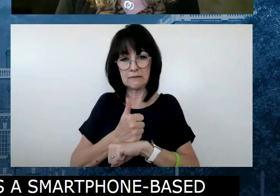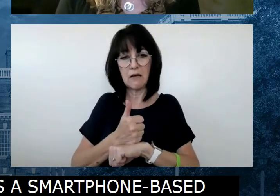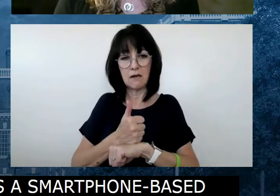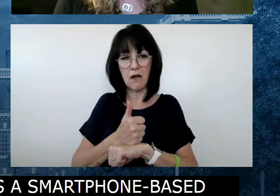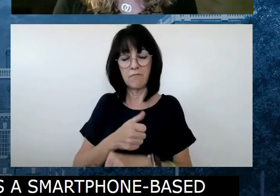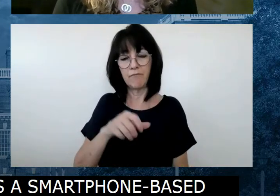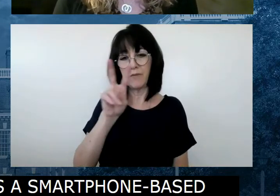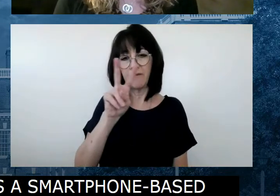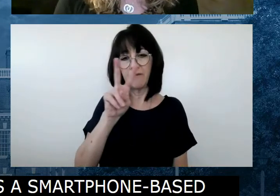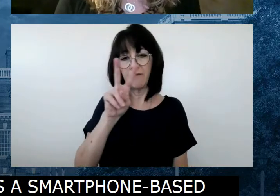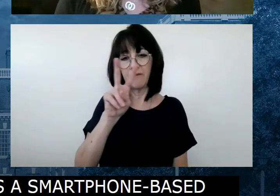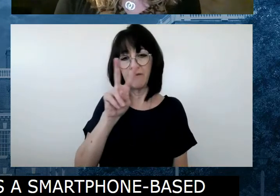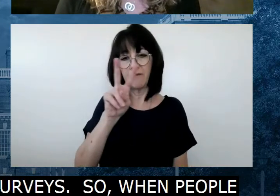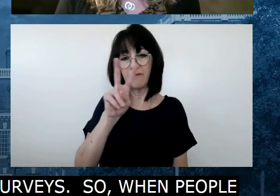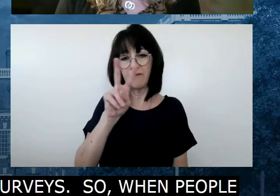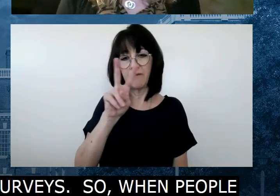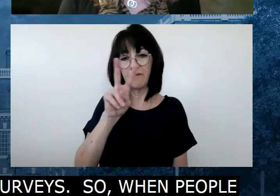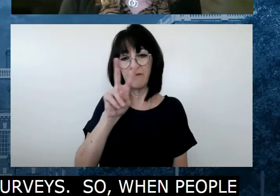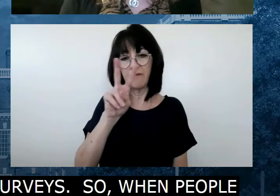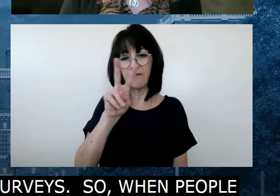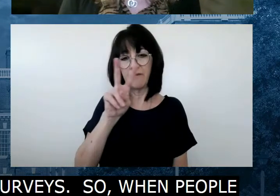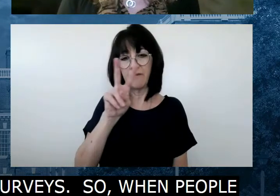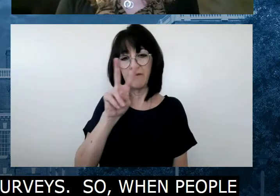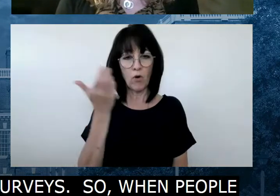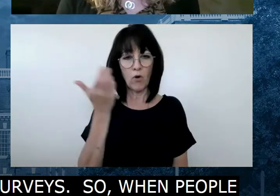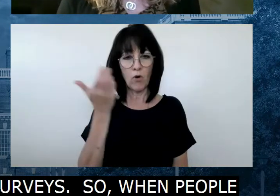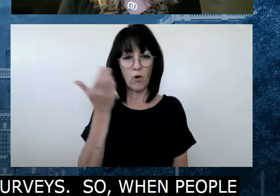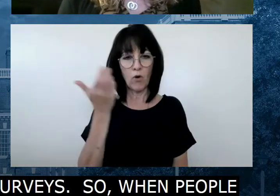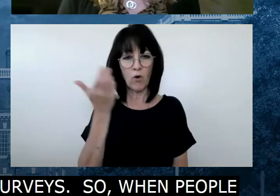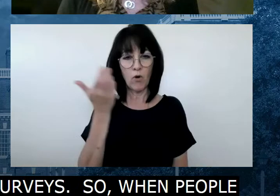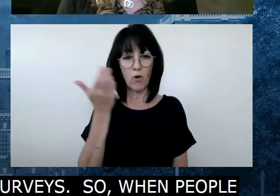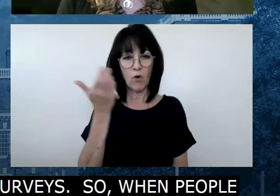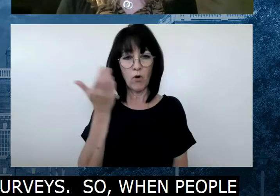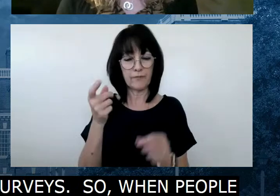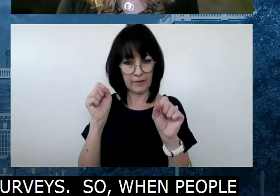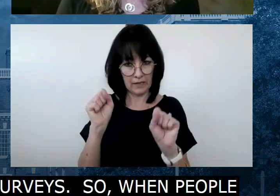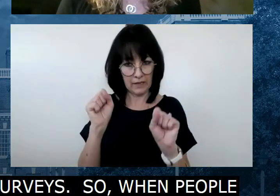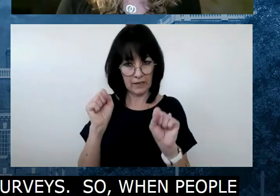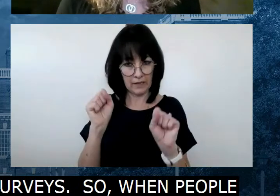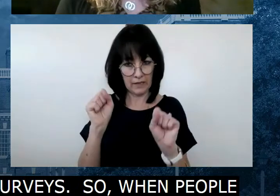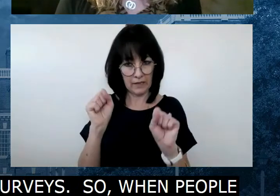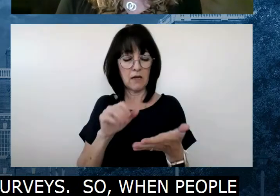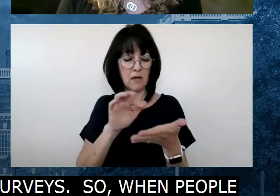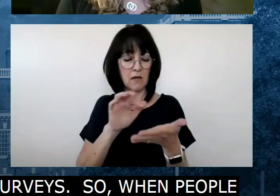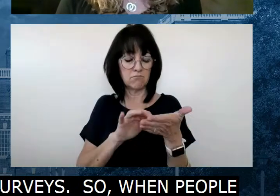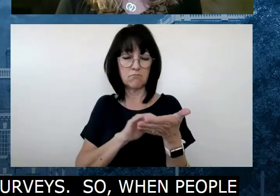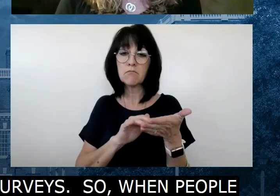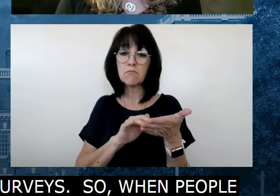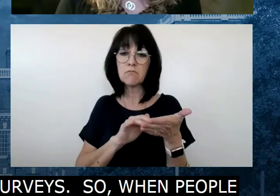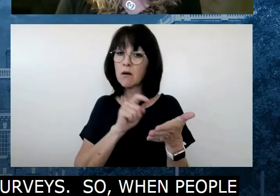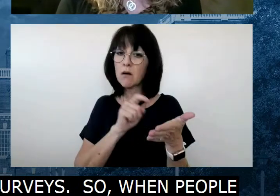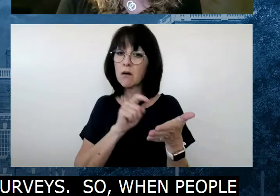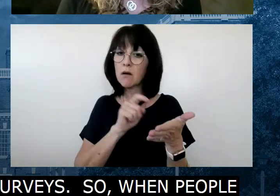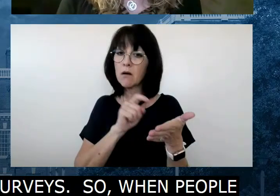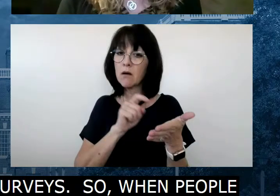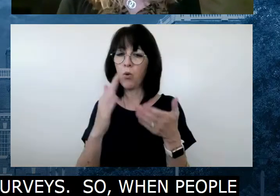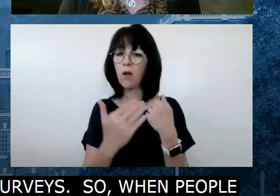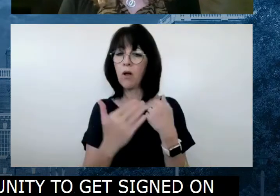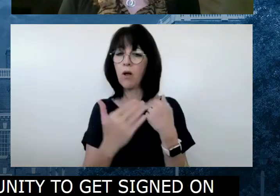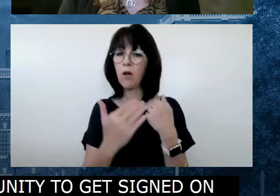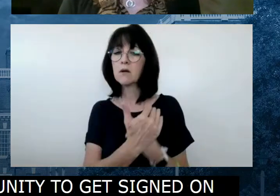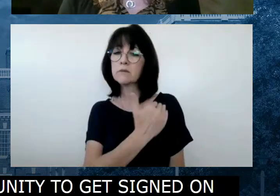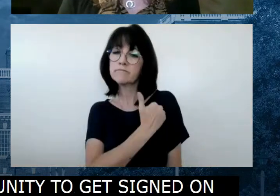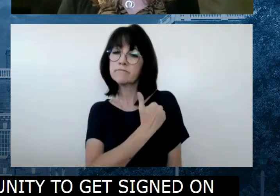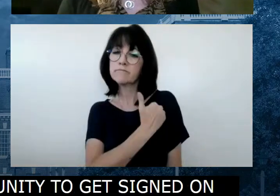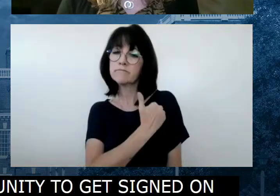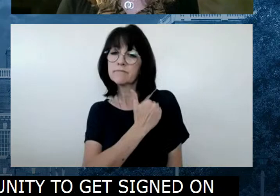on to vSafe, and where they can get personalized health check-ins, and also,